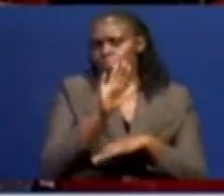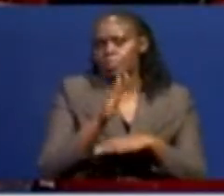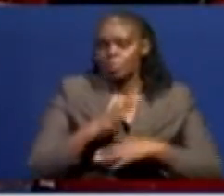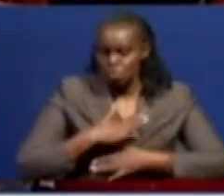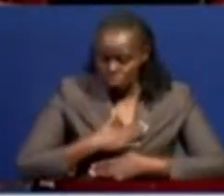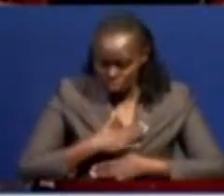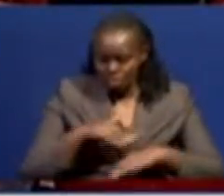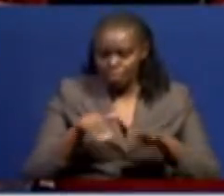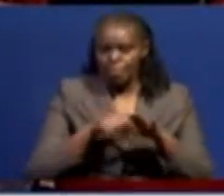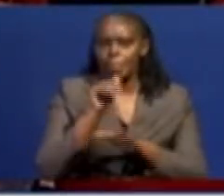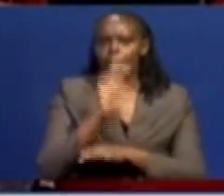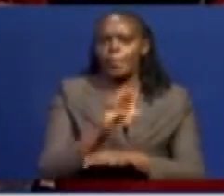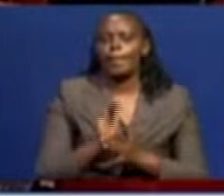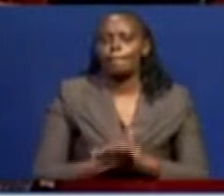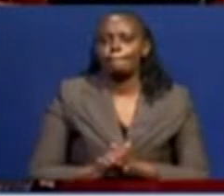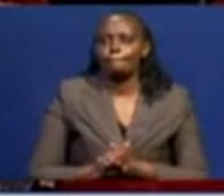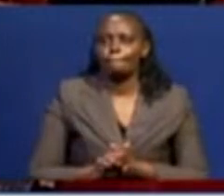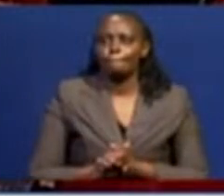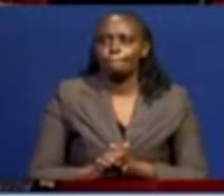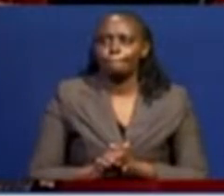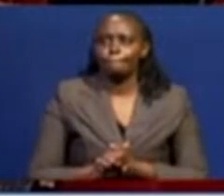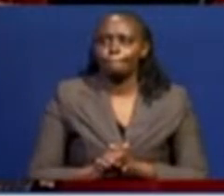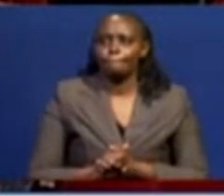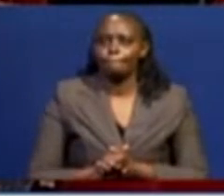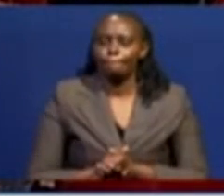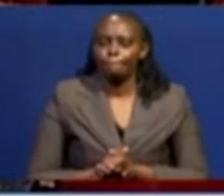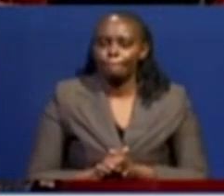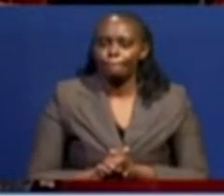What's your intervention?